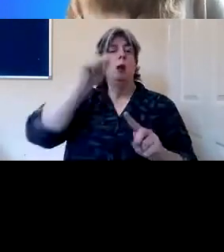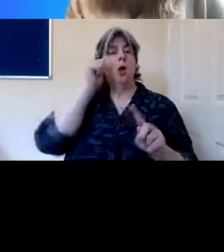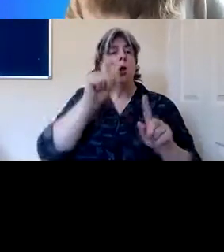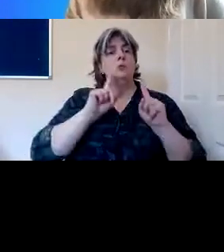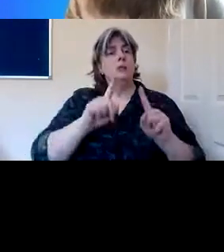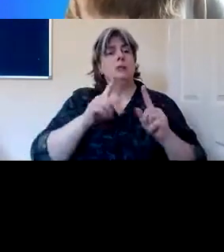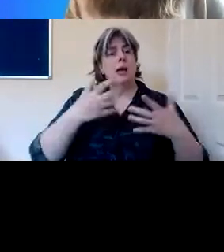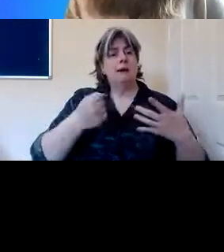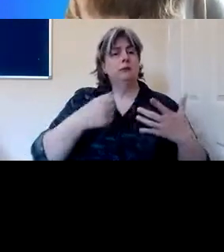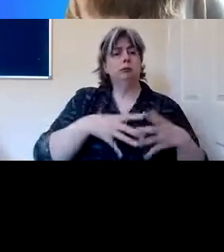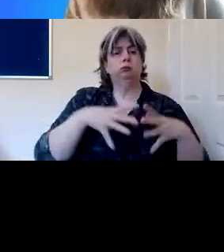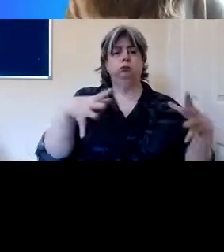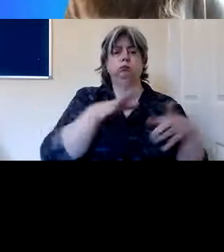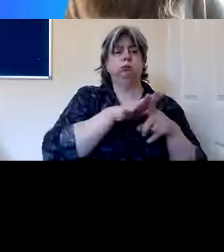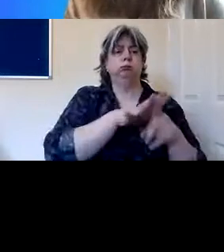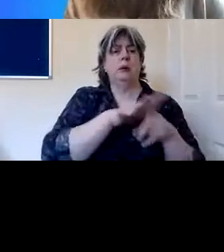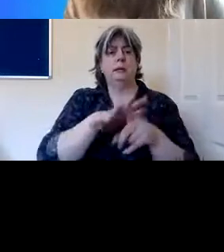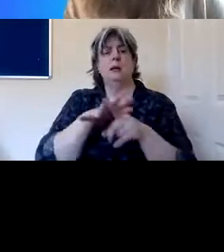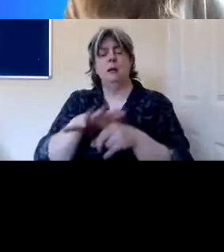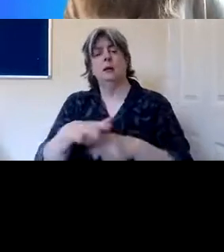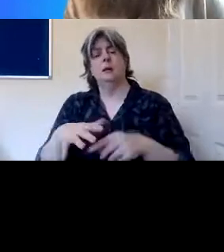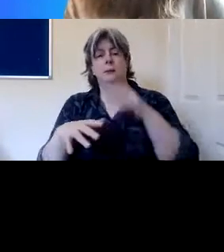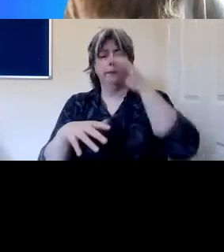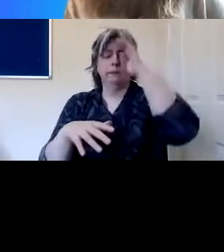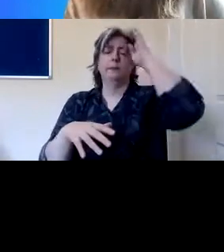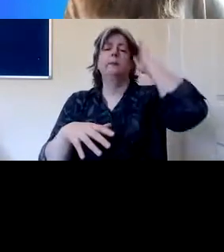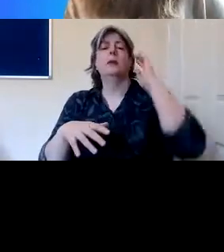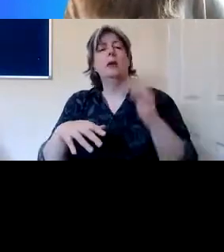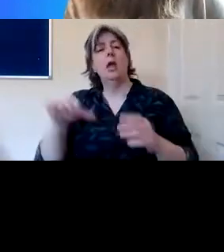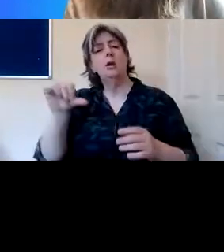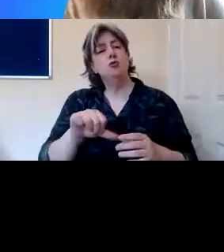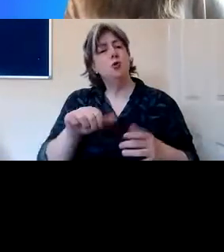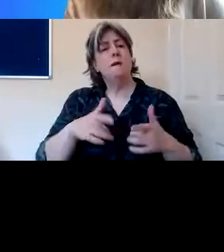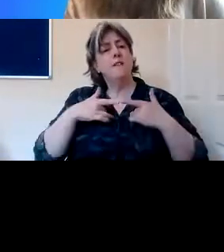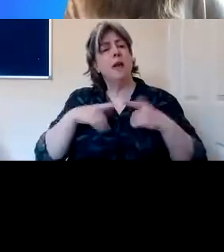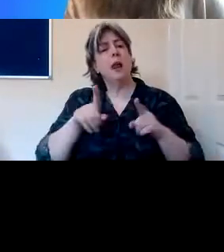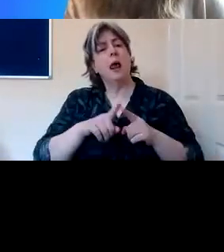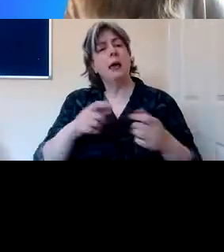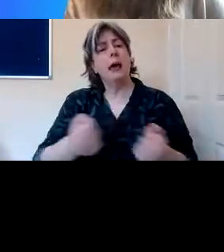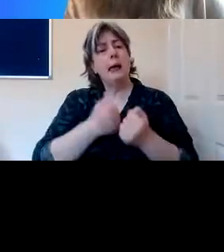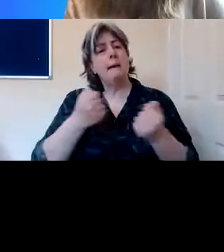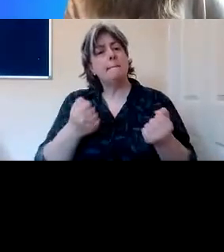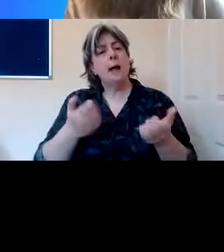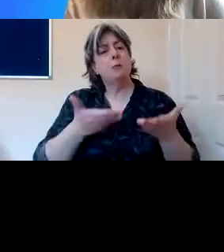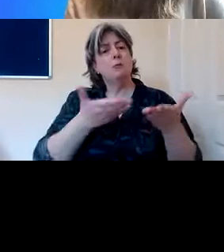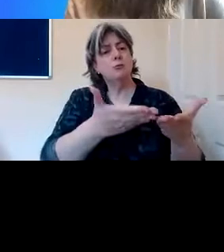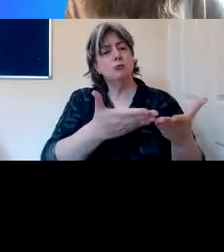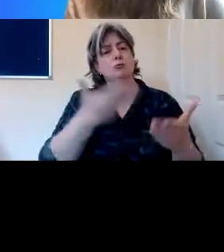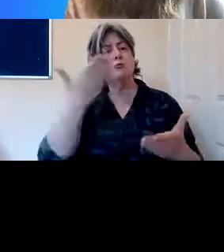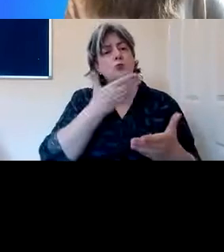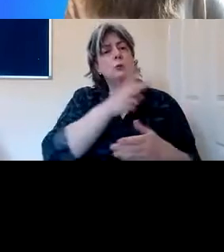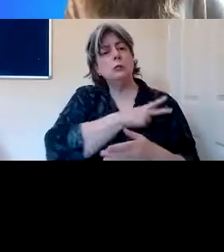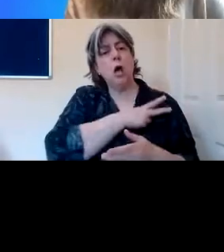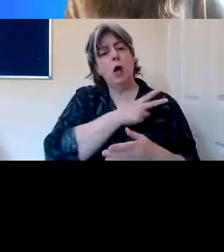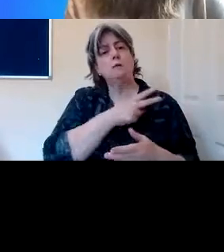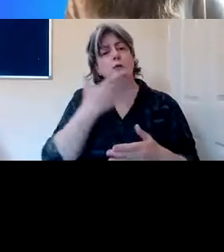huge change. It needs to be done in such a way that it feels like an empowering experience to school staff and school leaders, not,